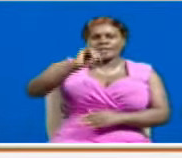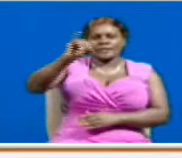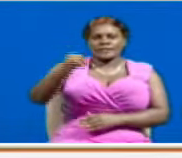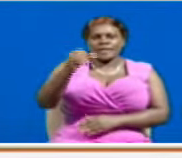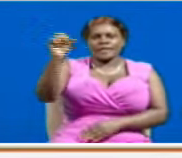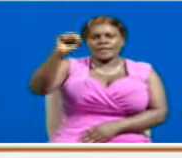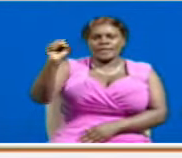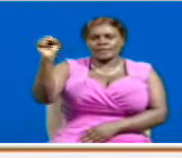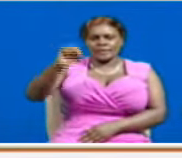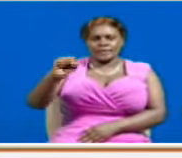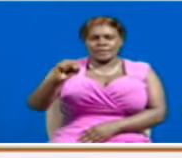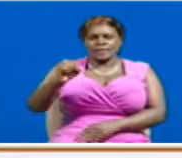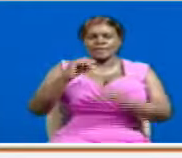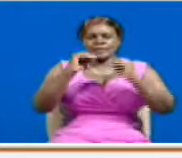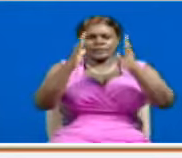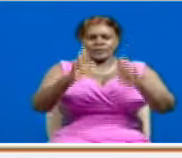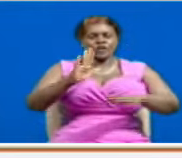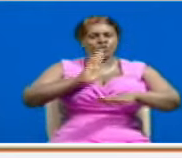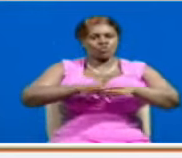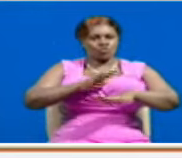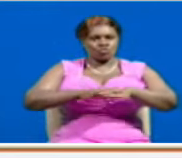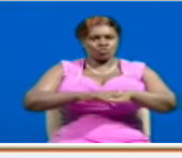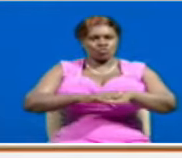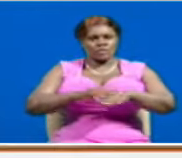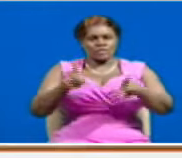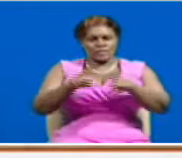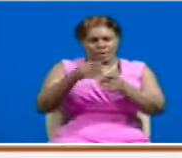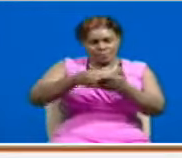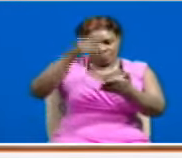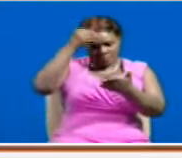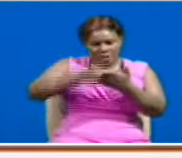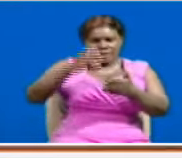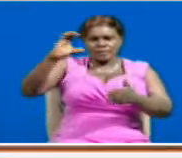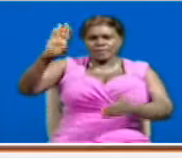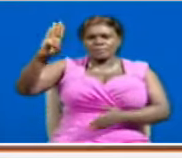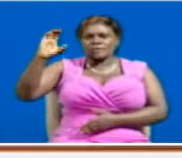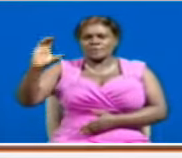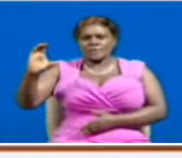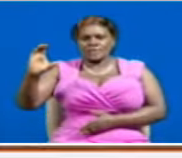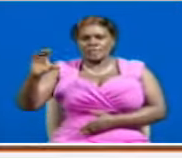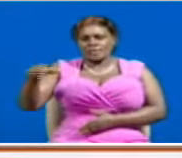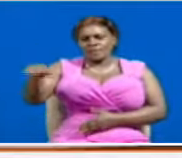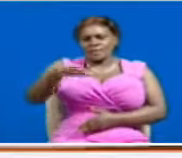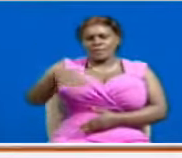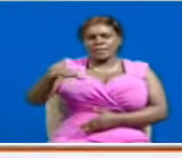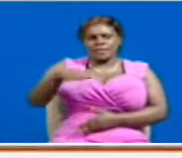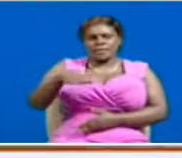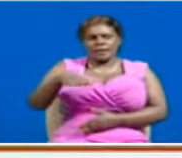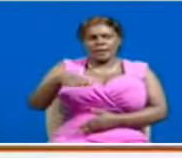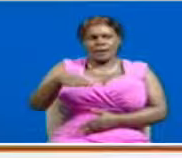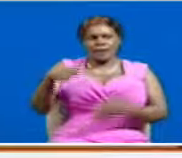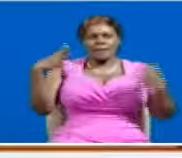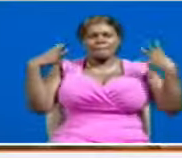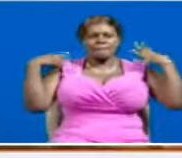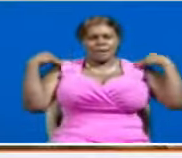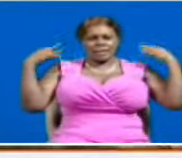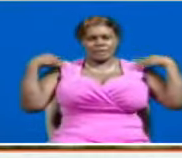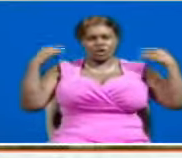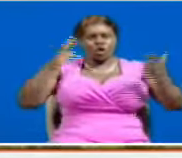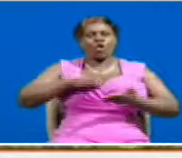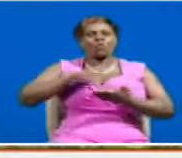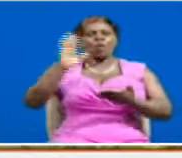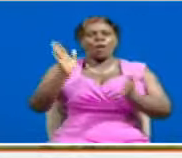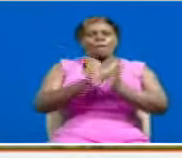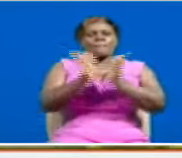secondary schools for effective teaching and for effective learning. The CBC curriculum teaching areas are largely practical oriented.